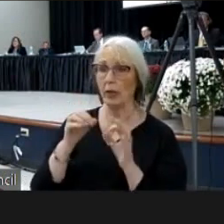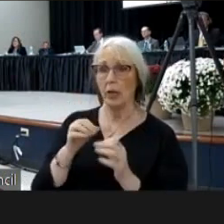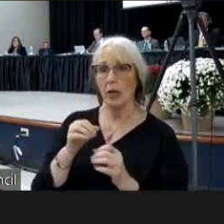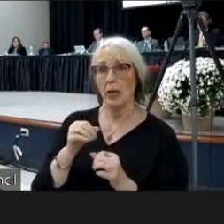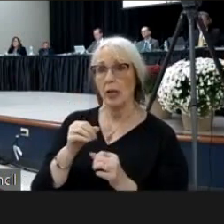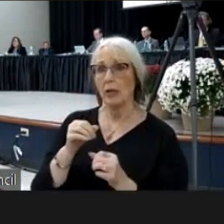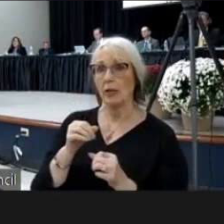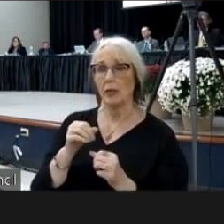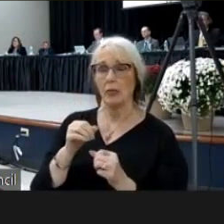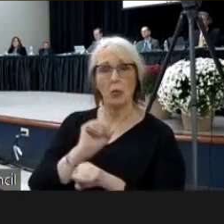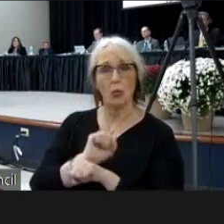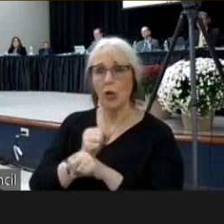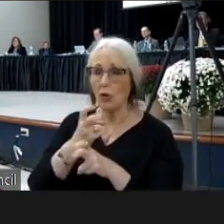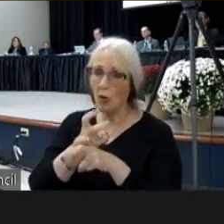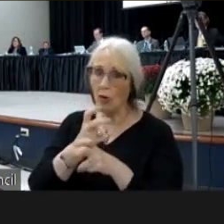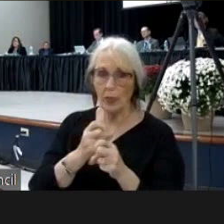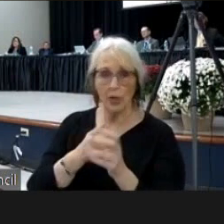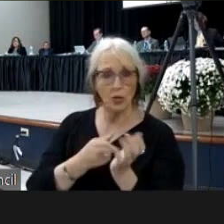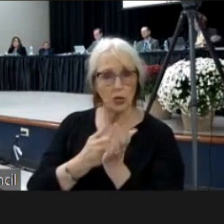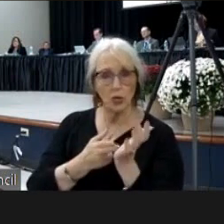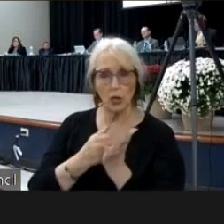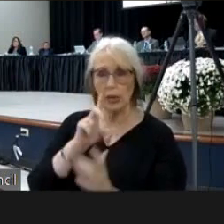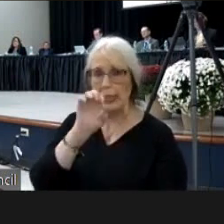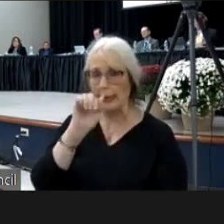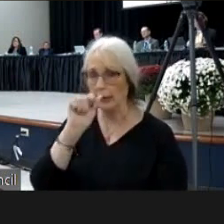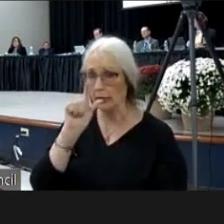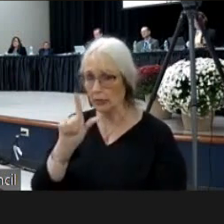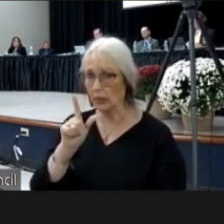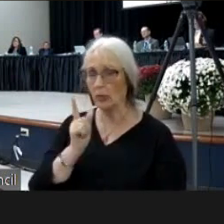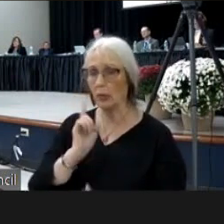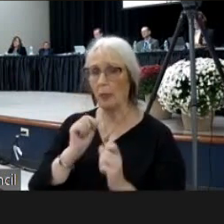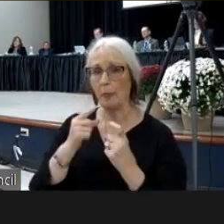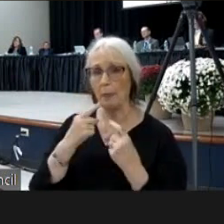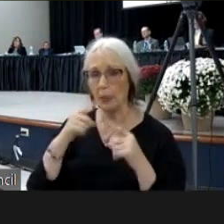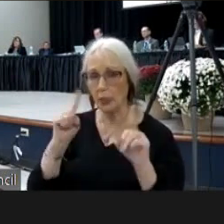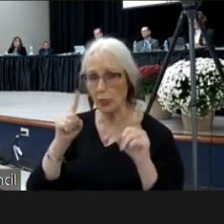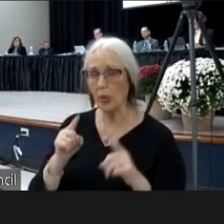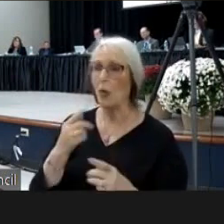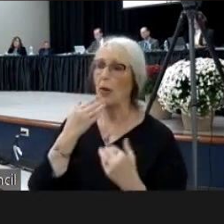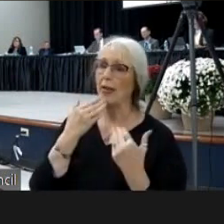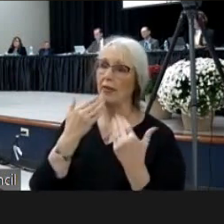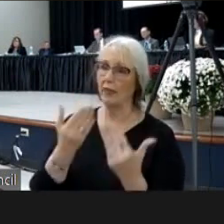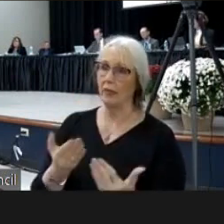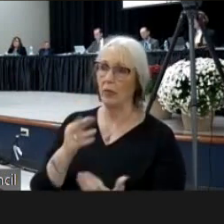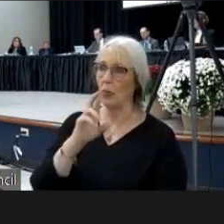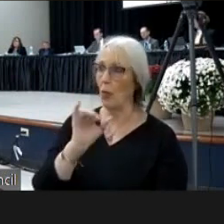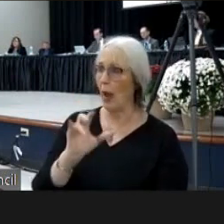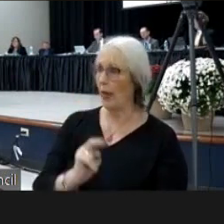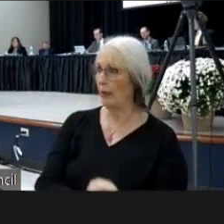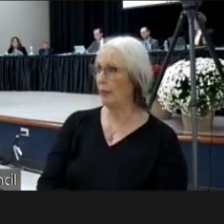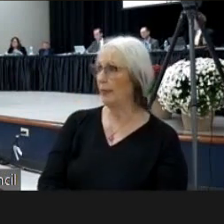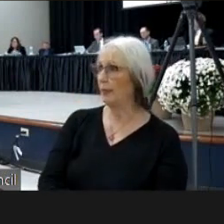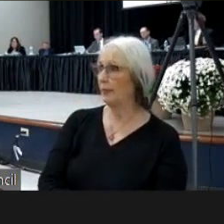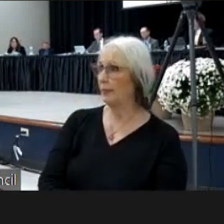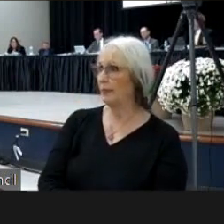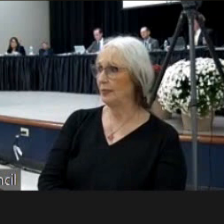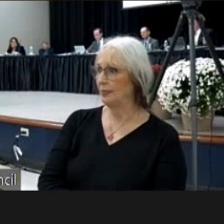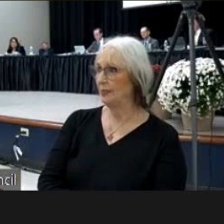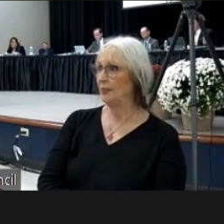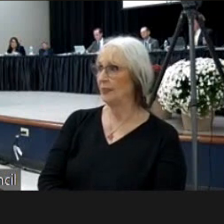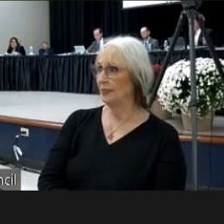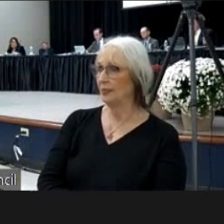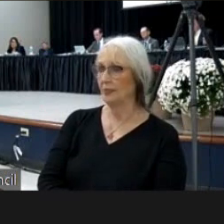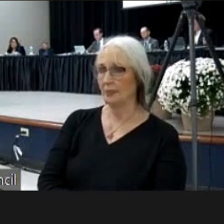and being real creative. So I wanted to say a special thanks to both Bree and Ryan. All